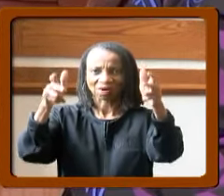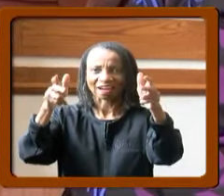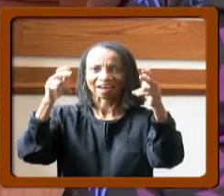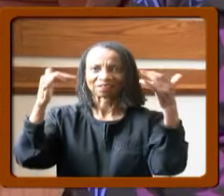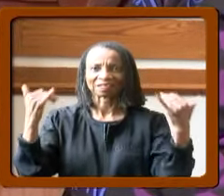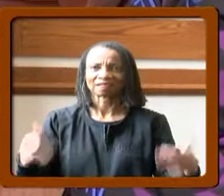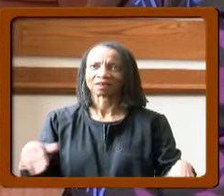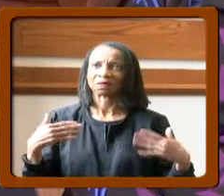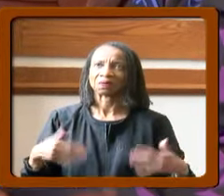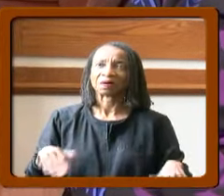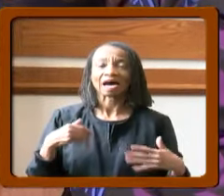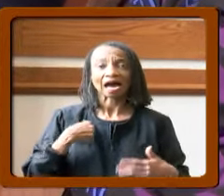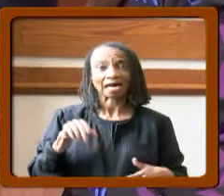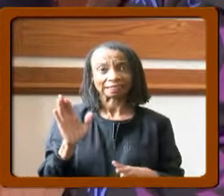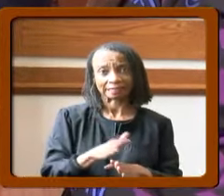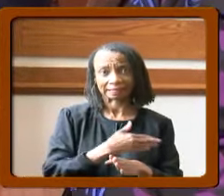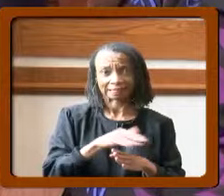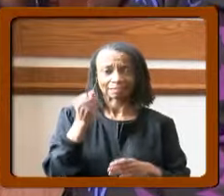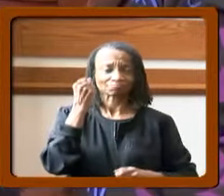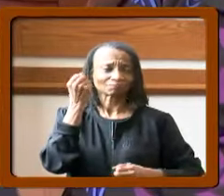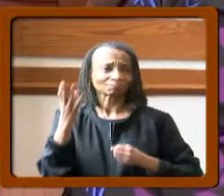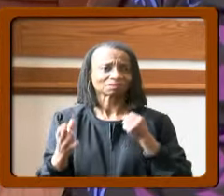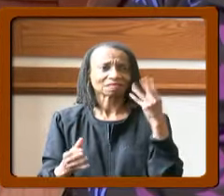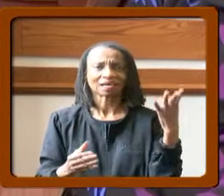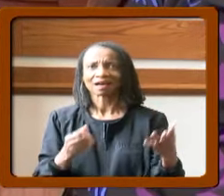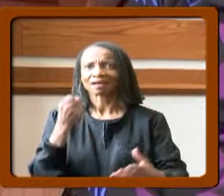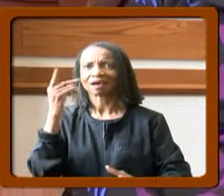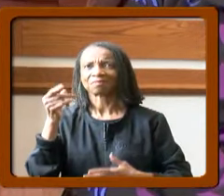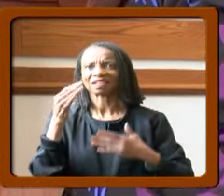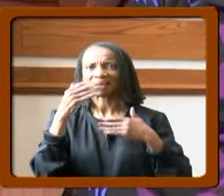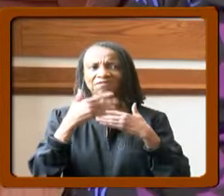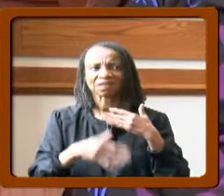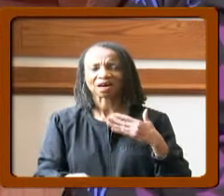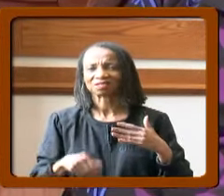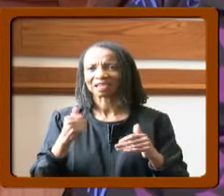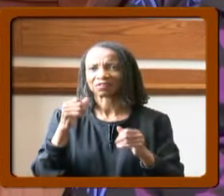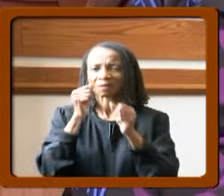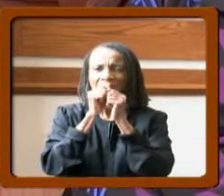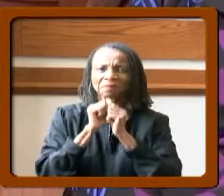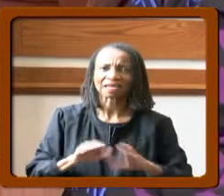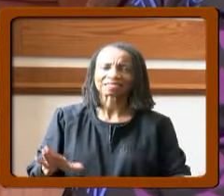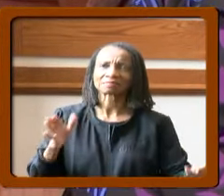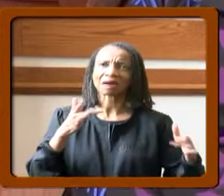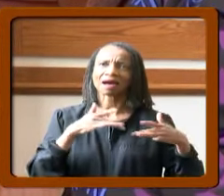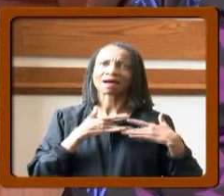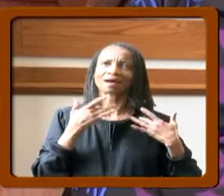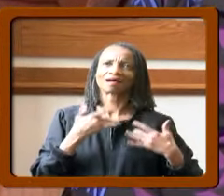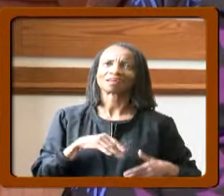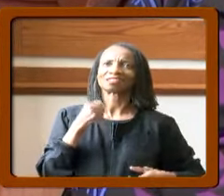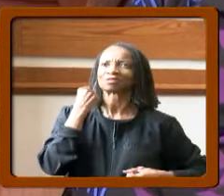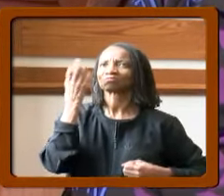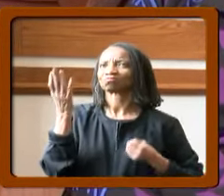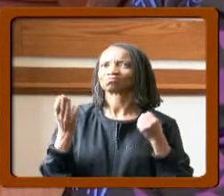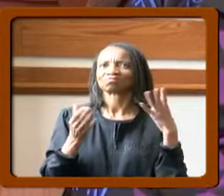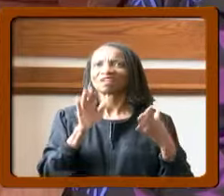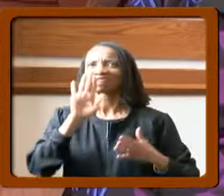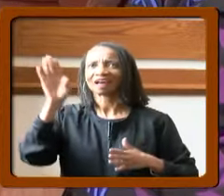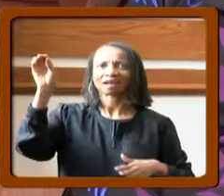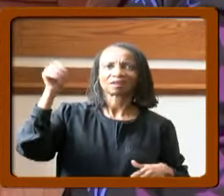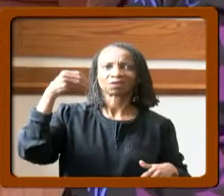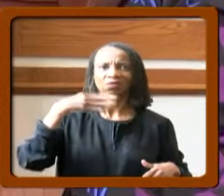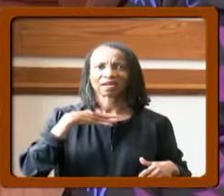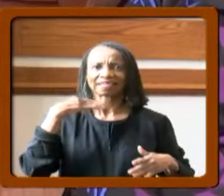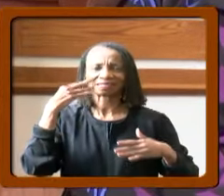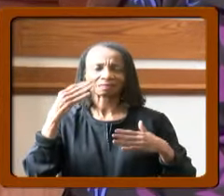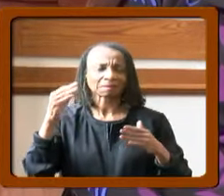then I have to sing about it. Come thou fount of every blessing. Tune my heart to sing thy grace. Springs of